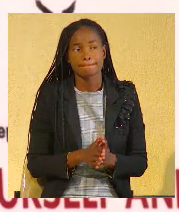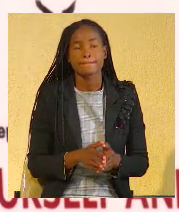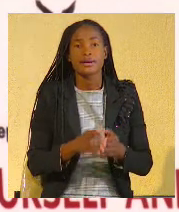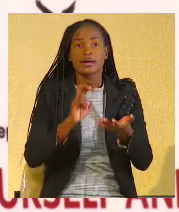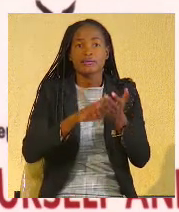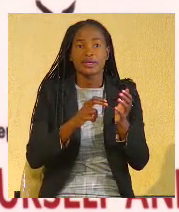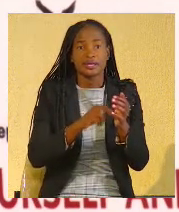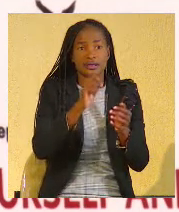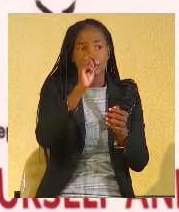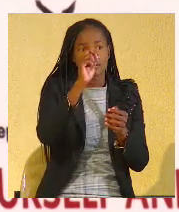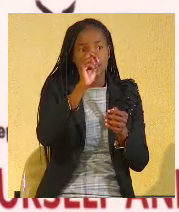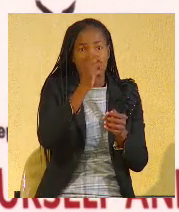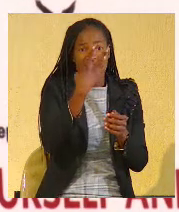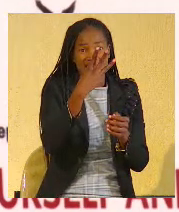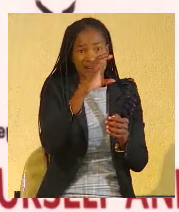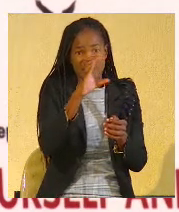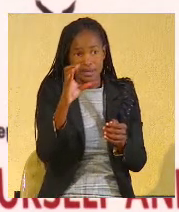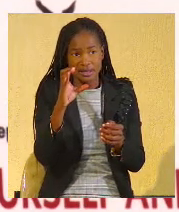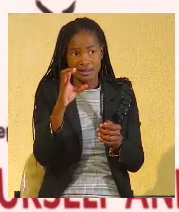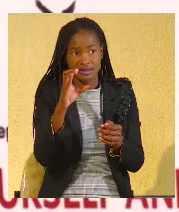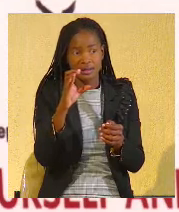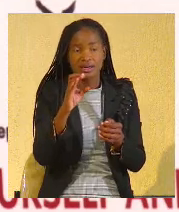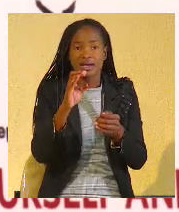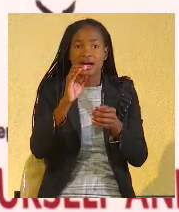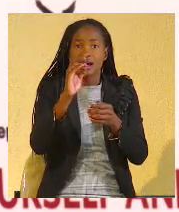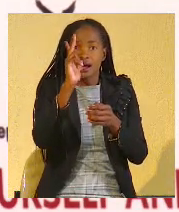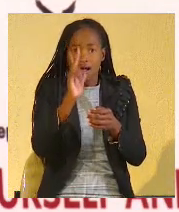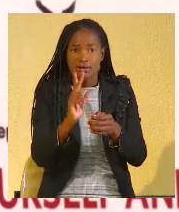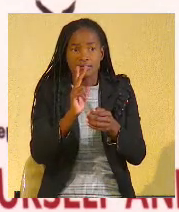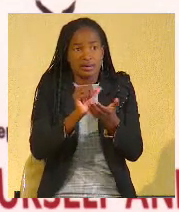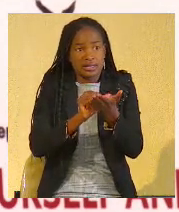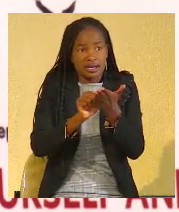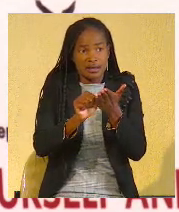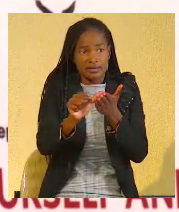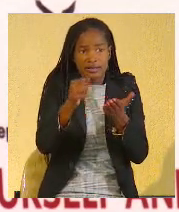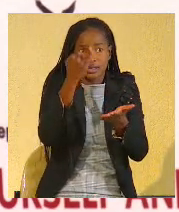holidays of 3 months for qualifying customers.